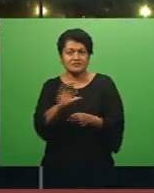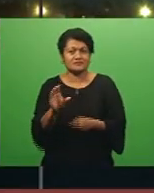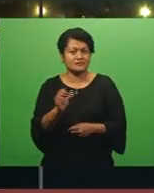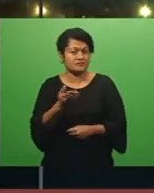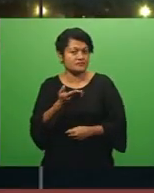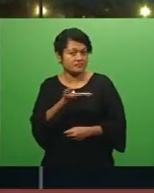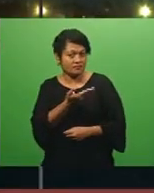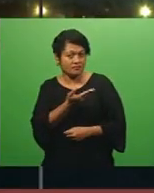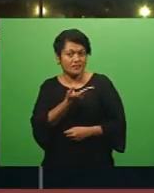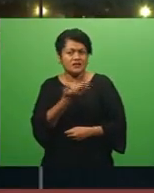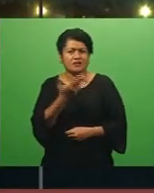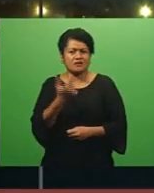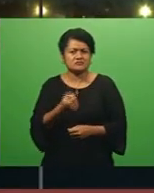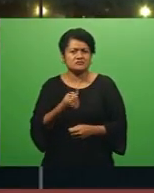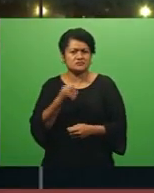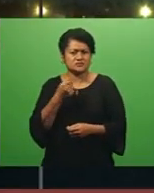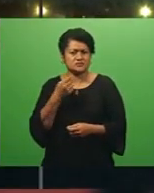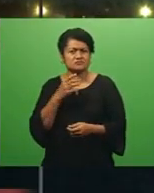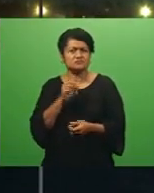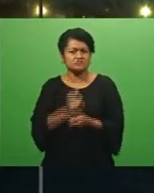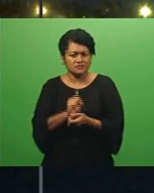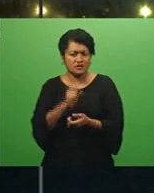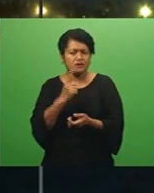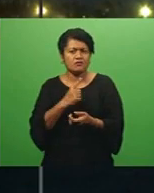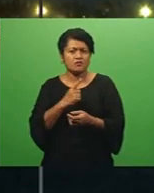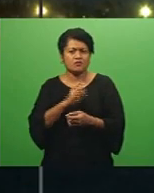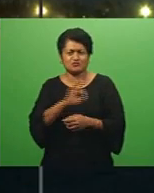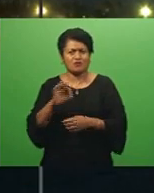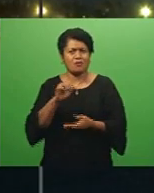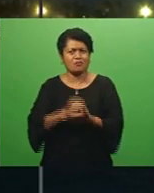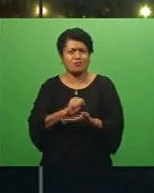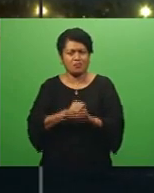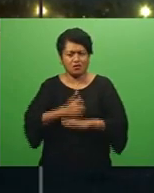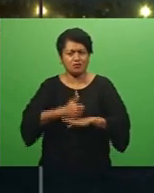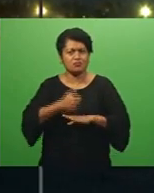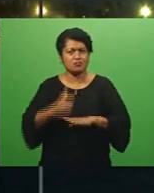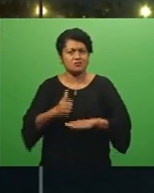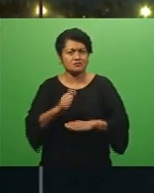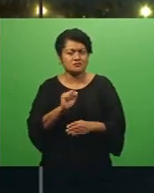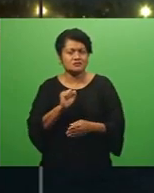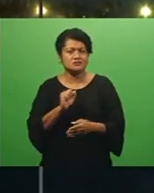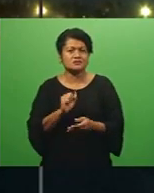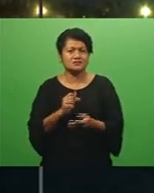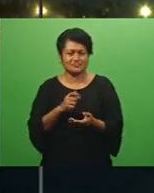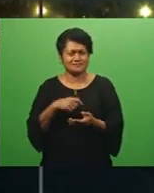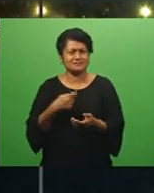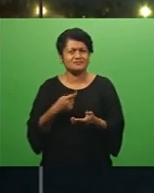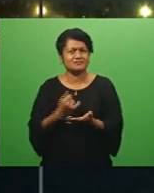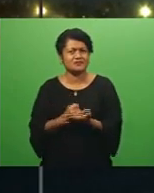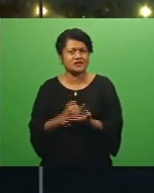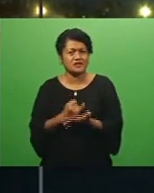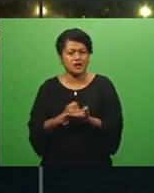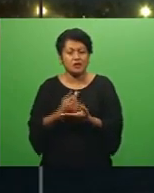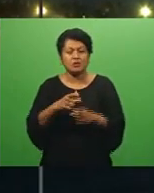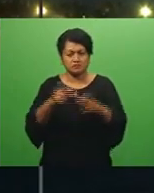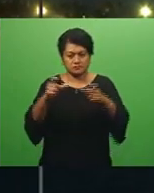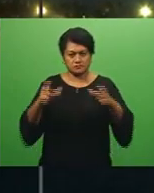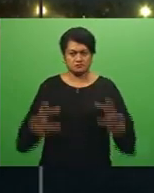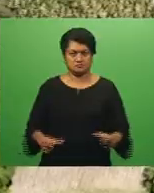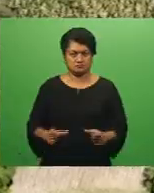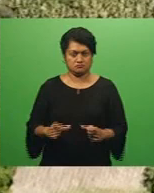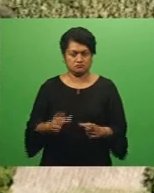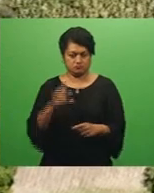been convicted of carrying out unauthorized development on Malolo Island. The matter was called for judgment in the Suva Magistrates Court